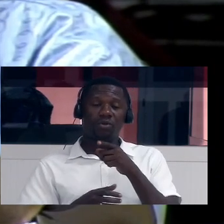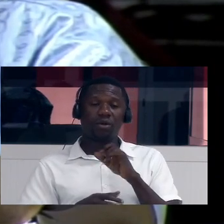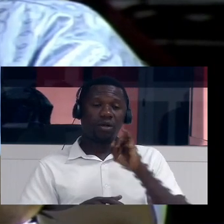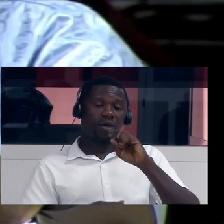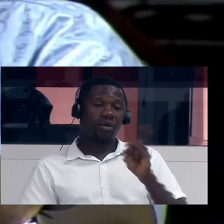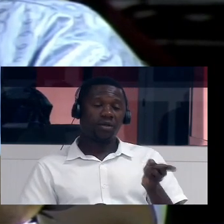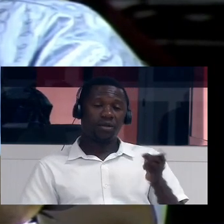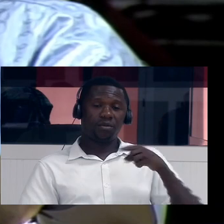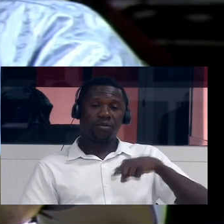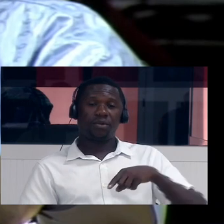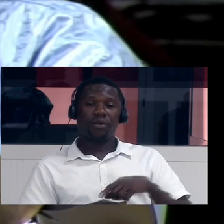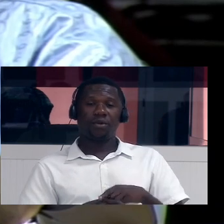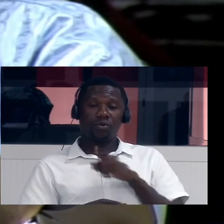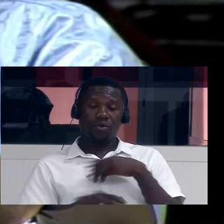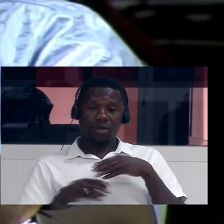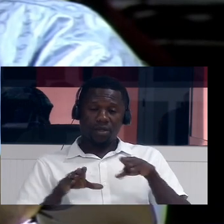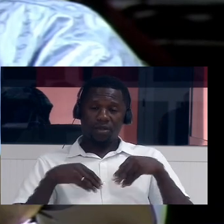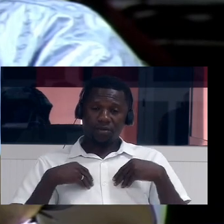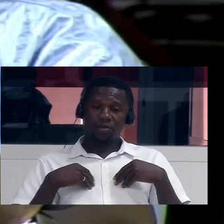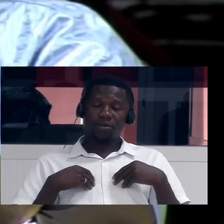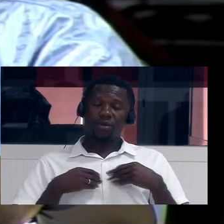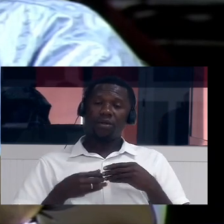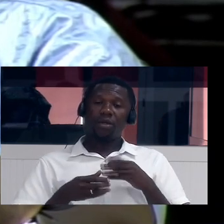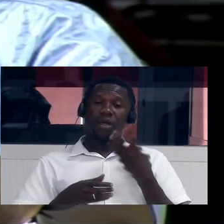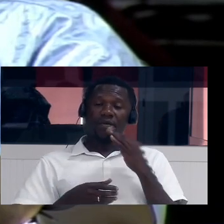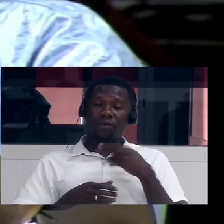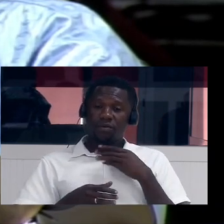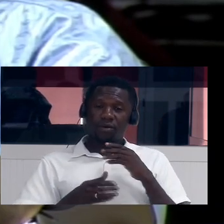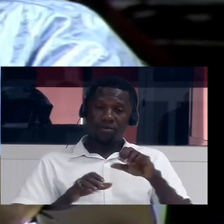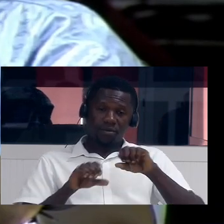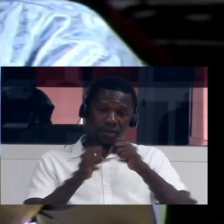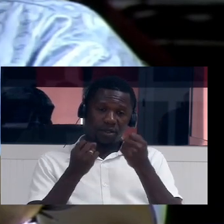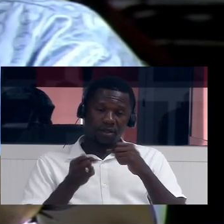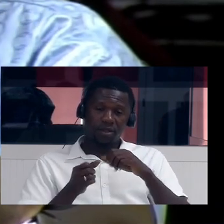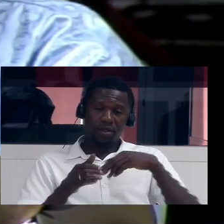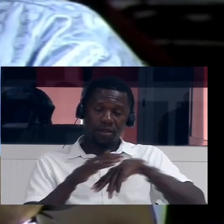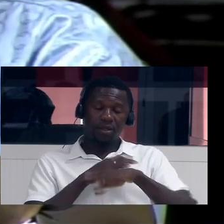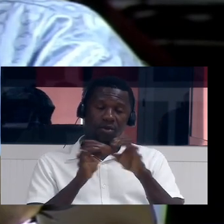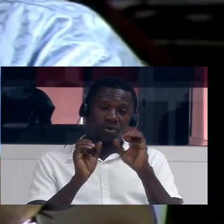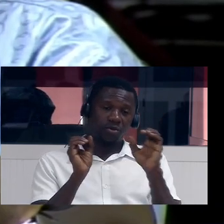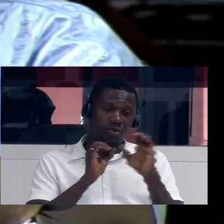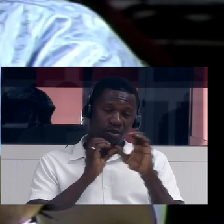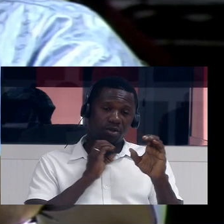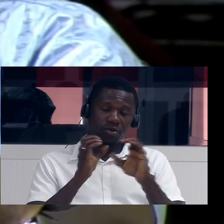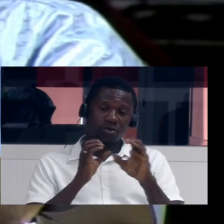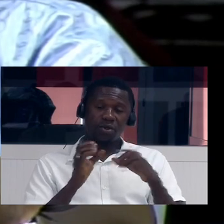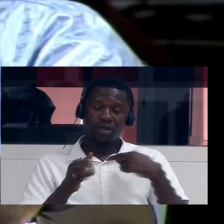you would accept, therefore, that if there were breaks in communication in the police with regards